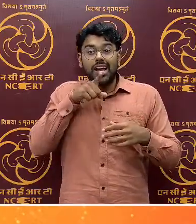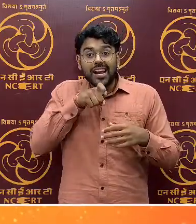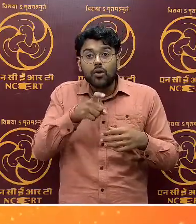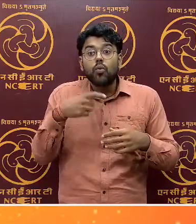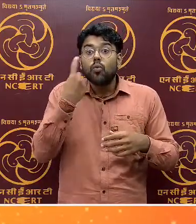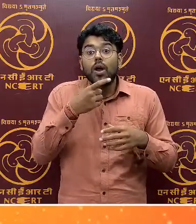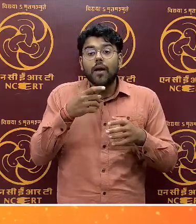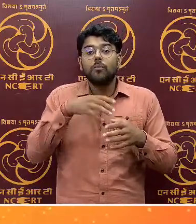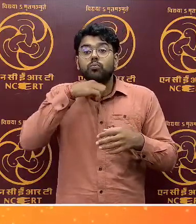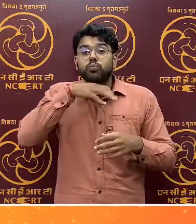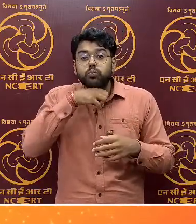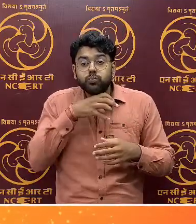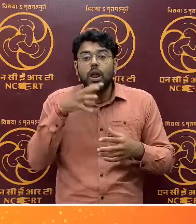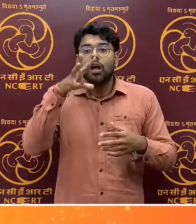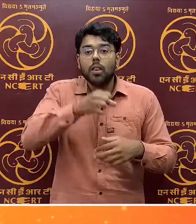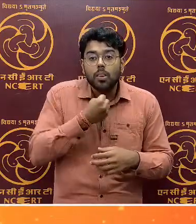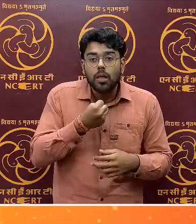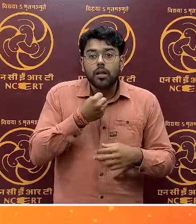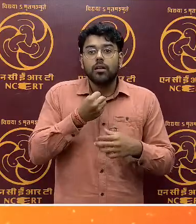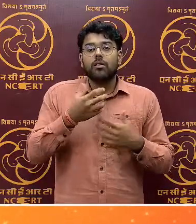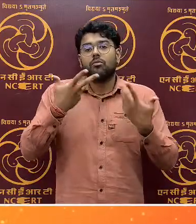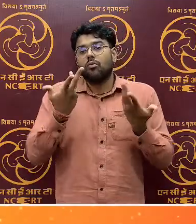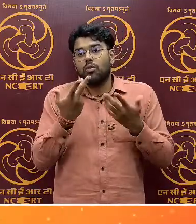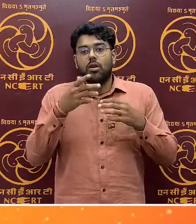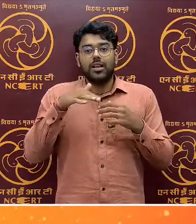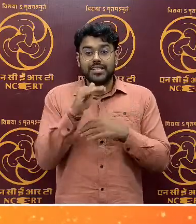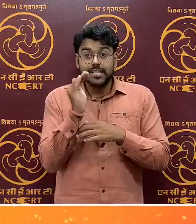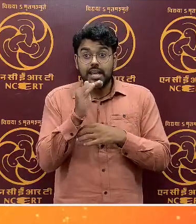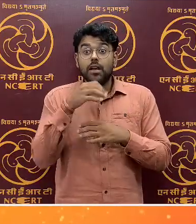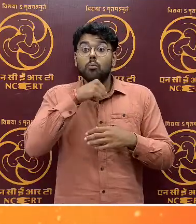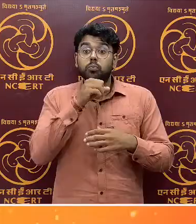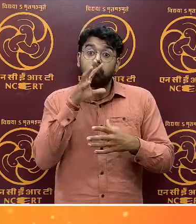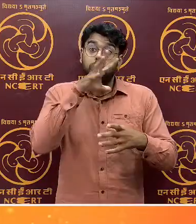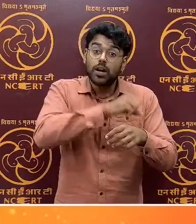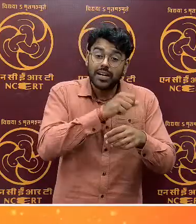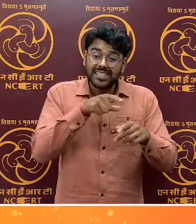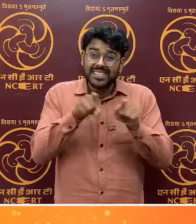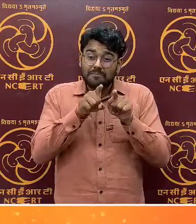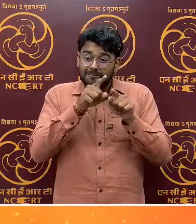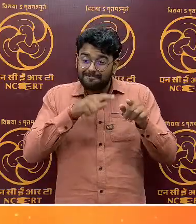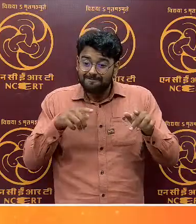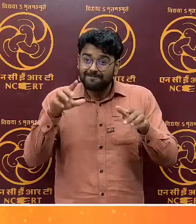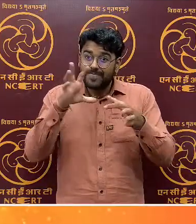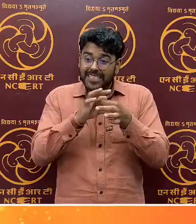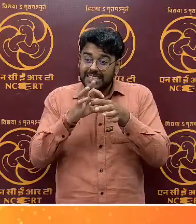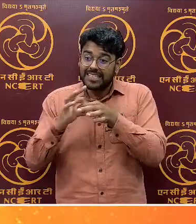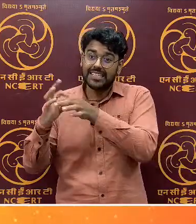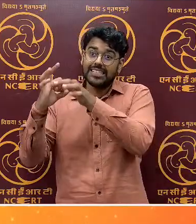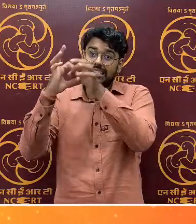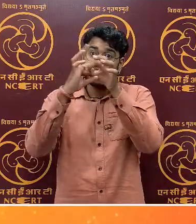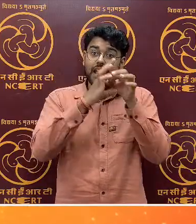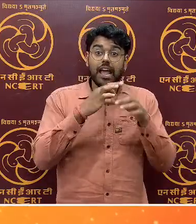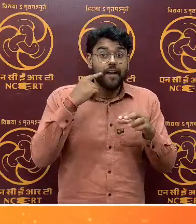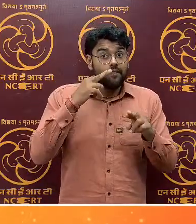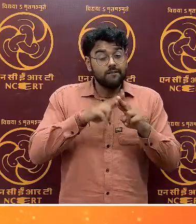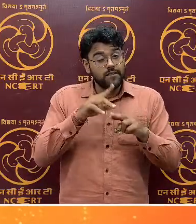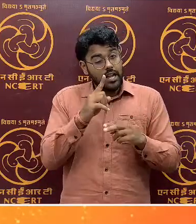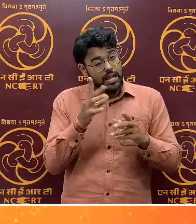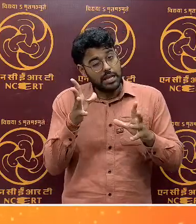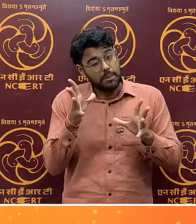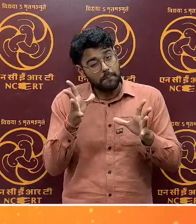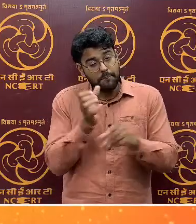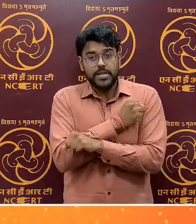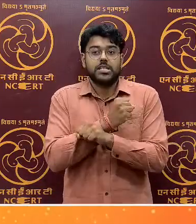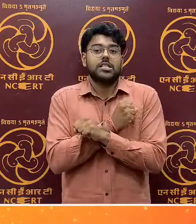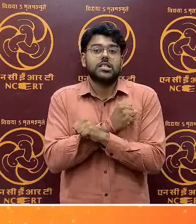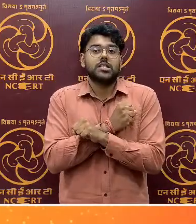eaten by snake, snake is further eaten by say hawk or vulture. If any of these goes missing from the